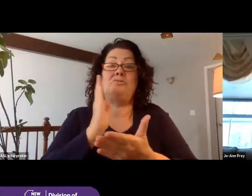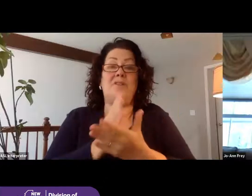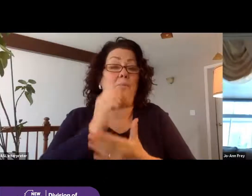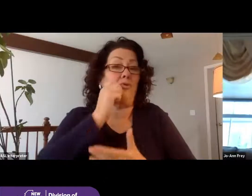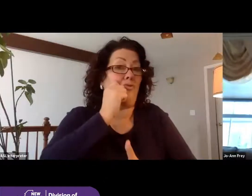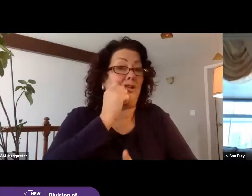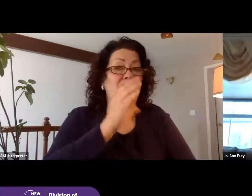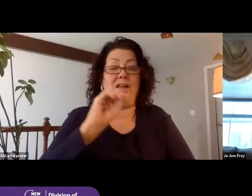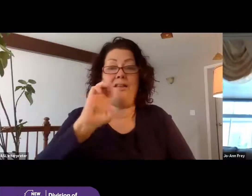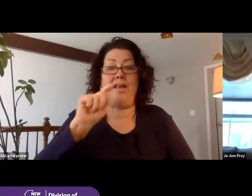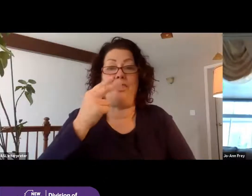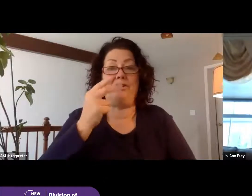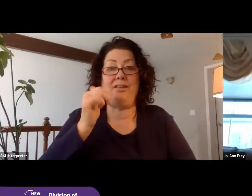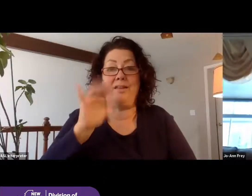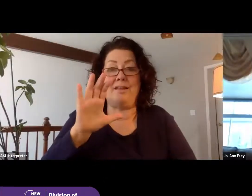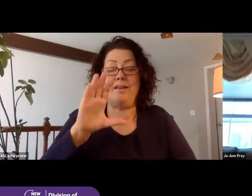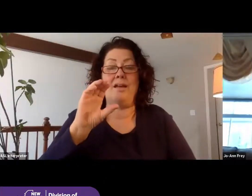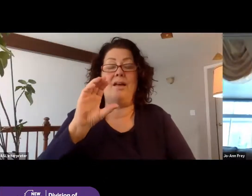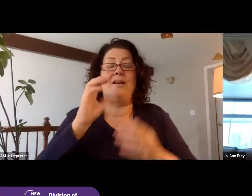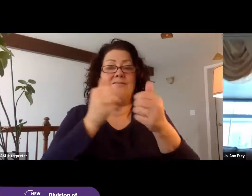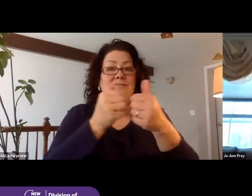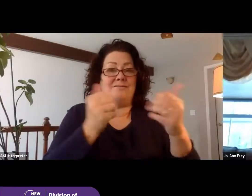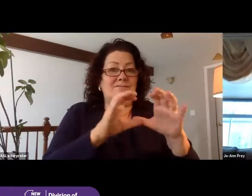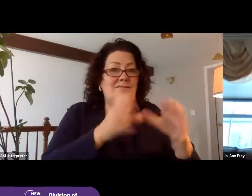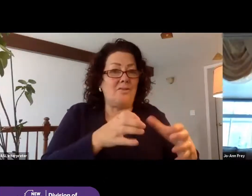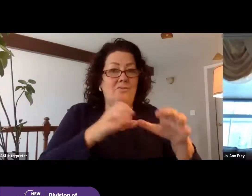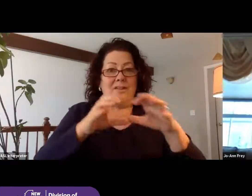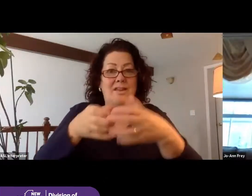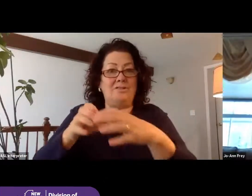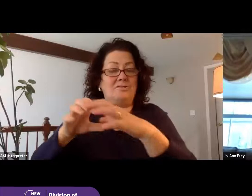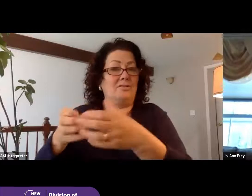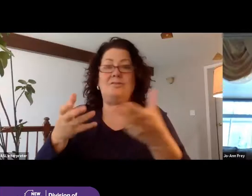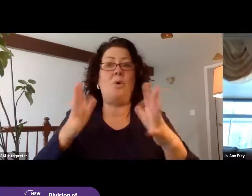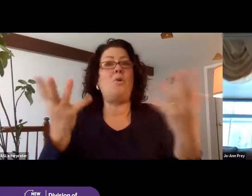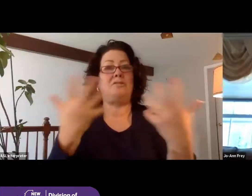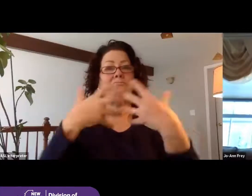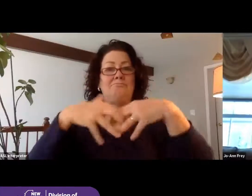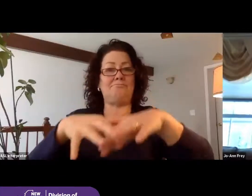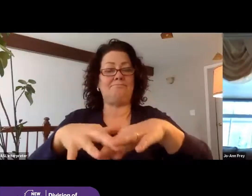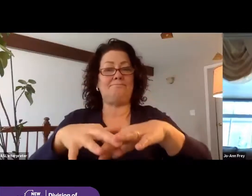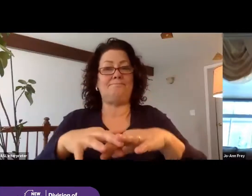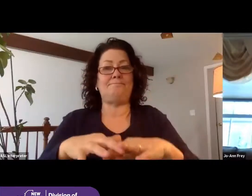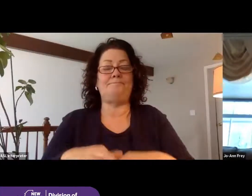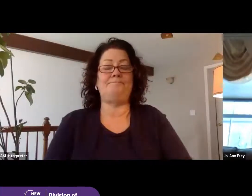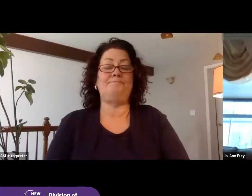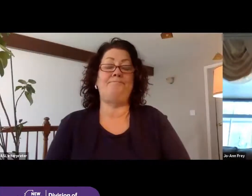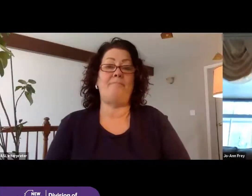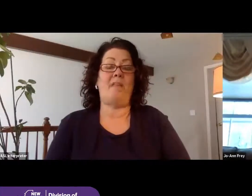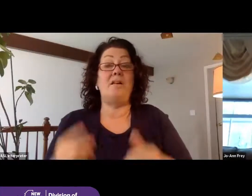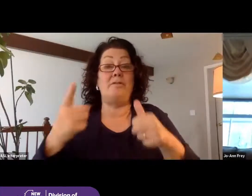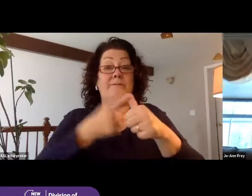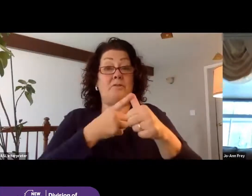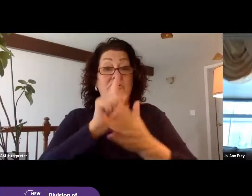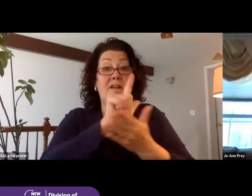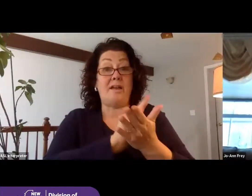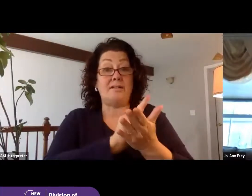and economic disparities existing in neighborhoods and communities across the United States. And the original act